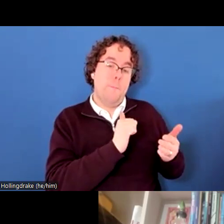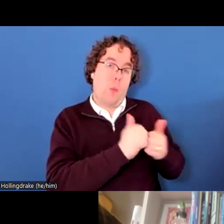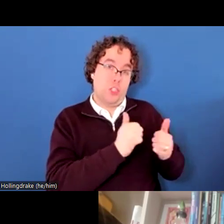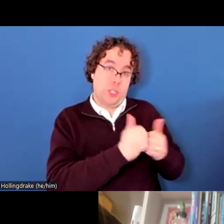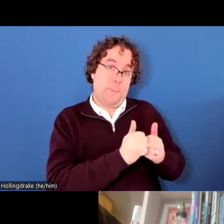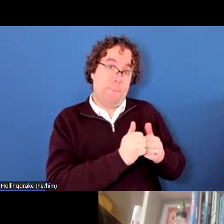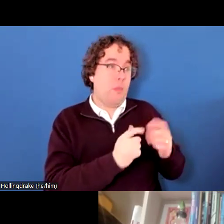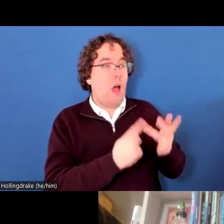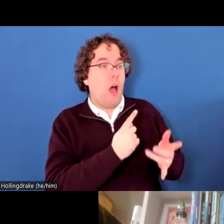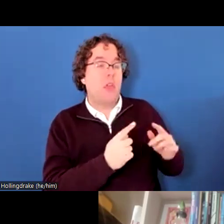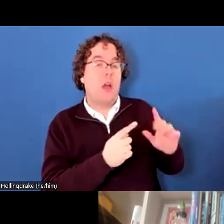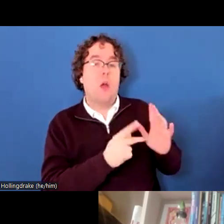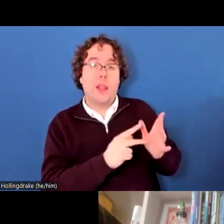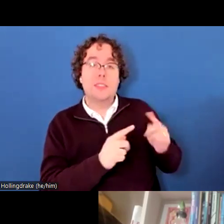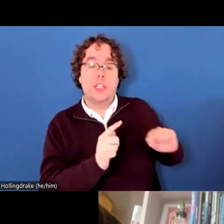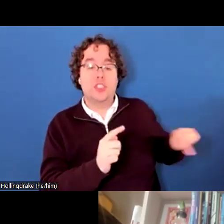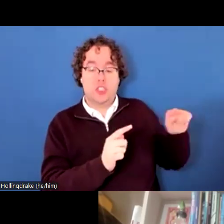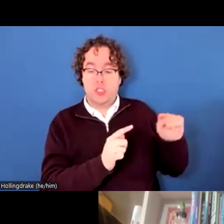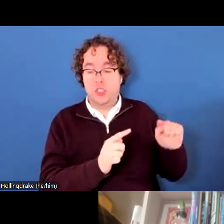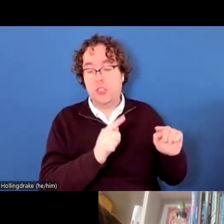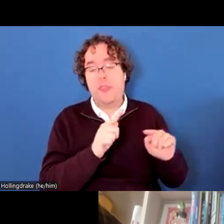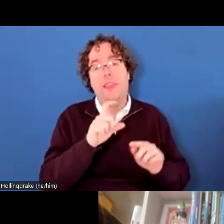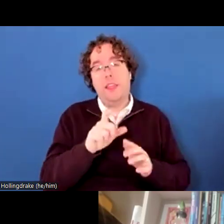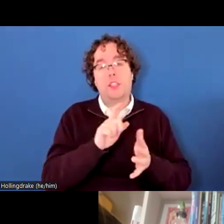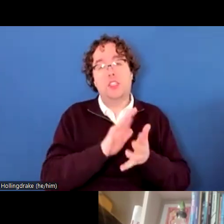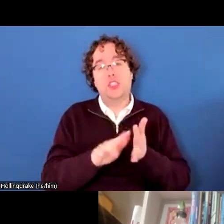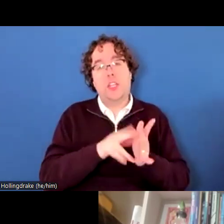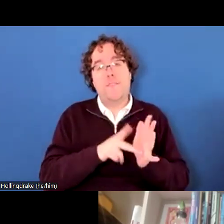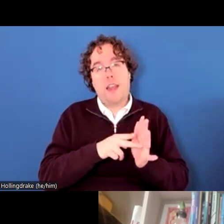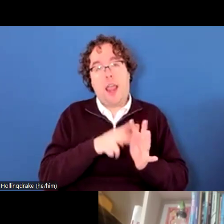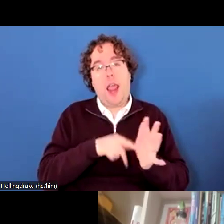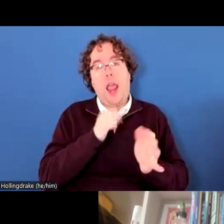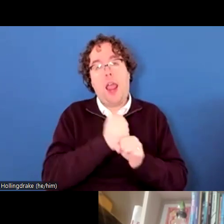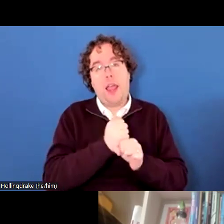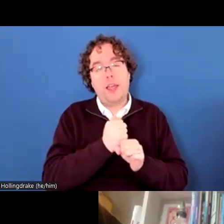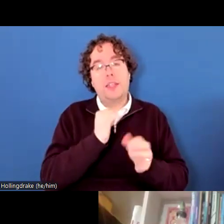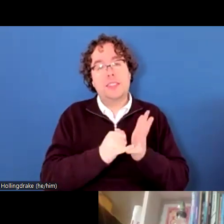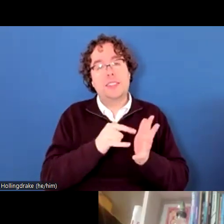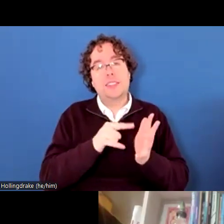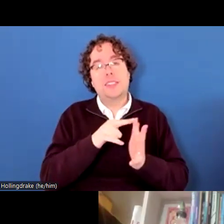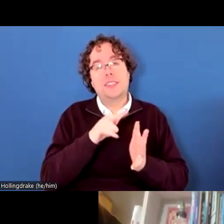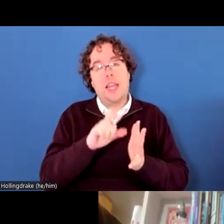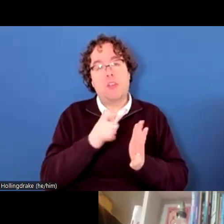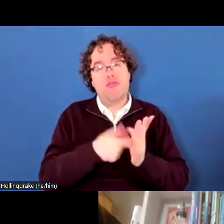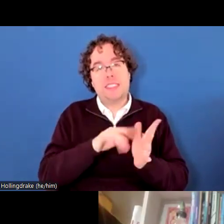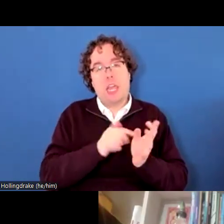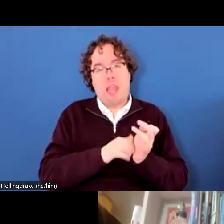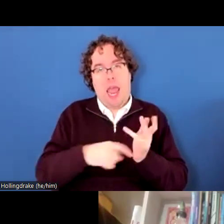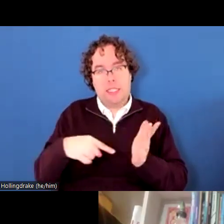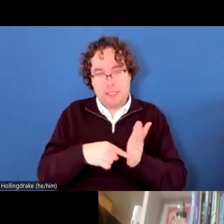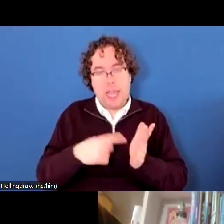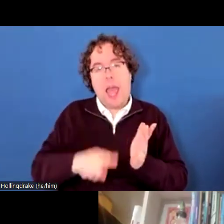that we work with. So the Chevening Secretariat and a partnership that we have in Hong Kong. That is because we have the